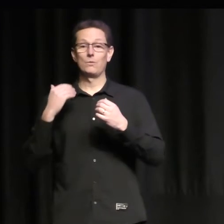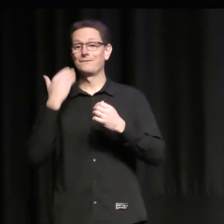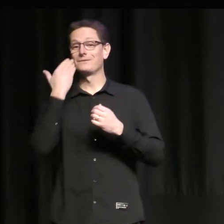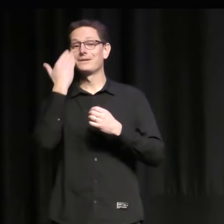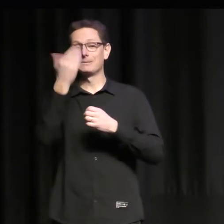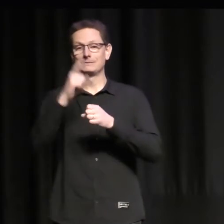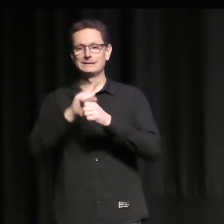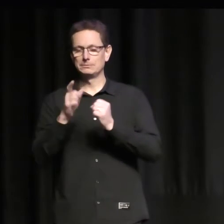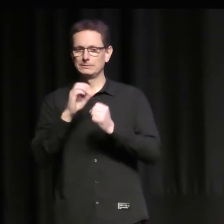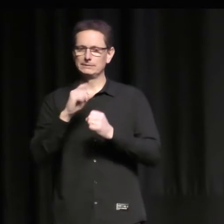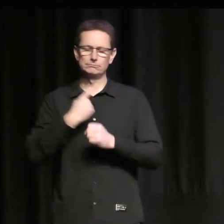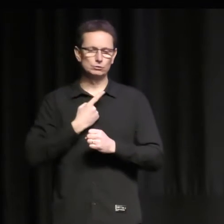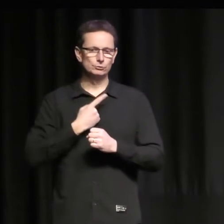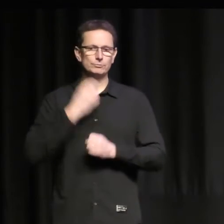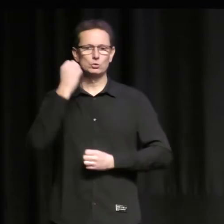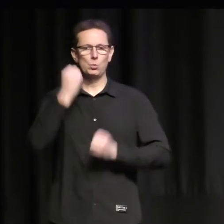future.